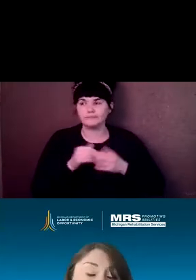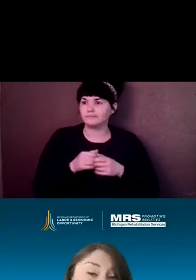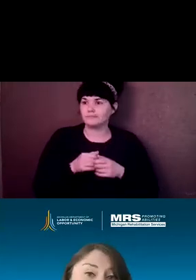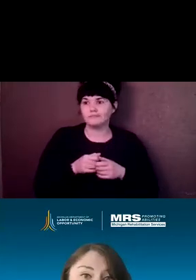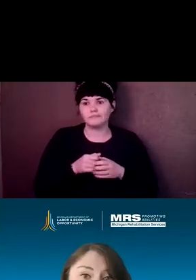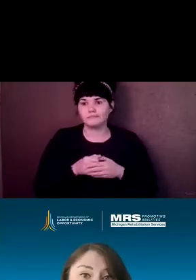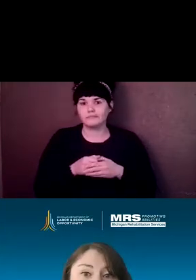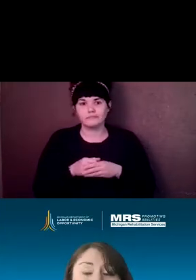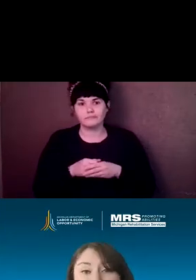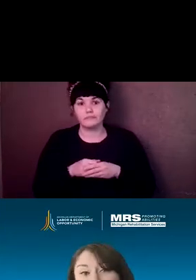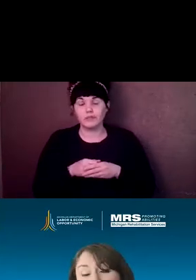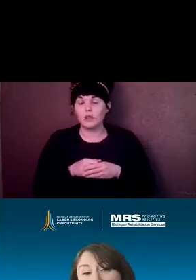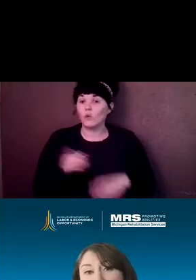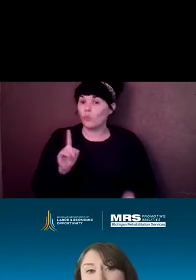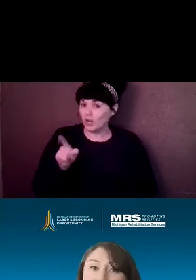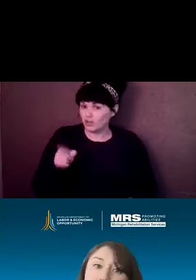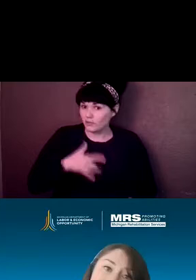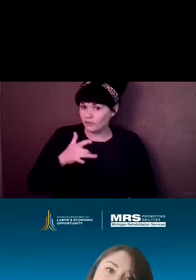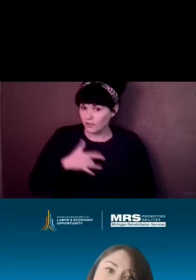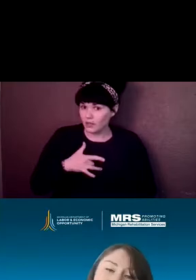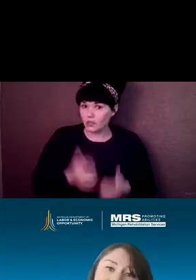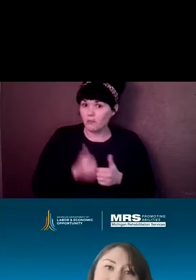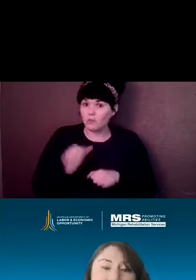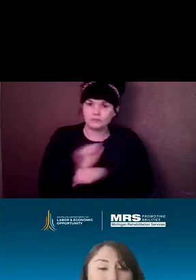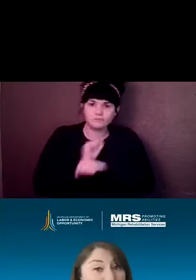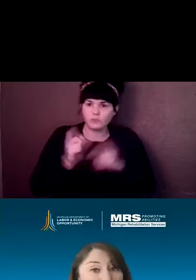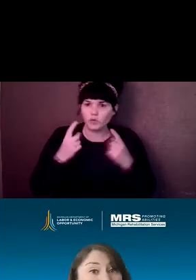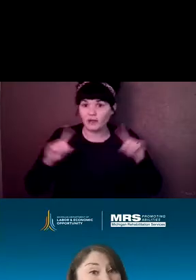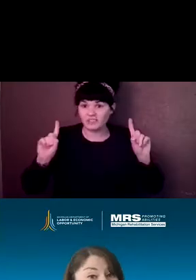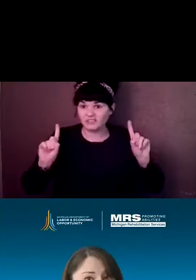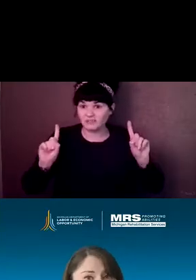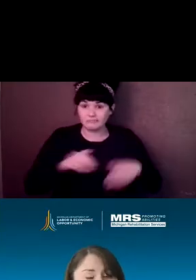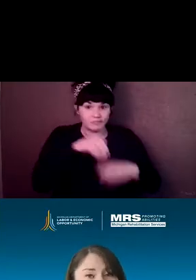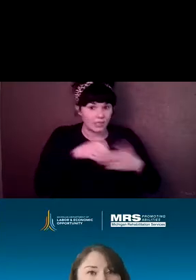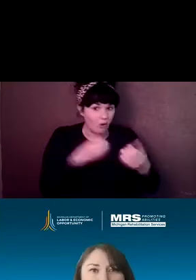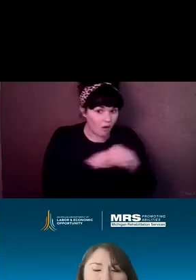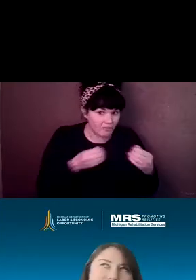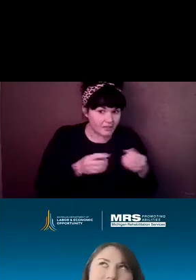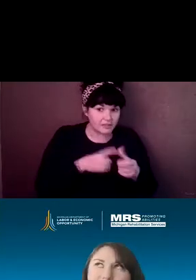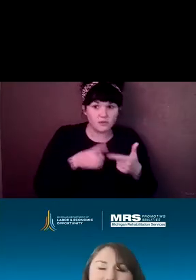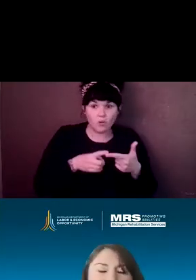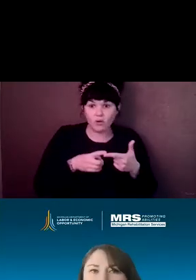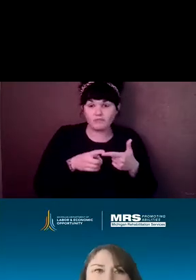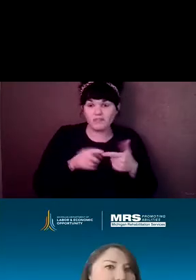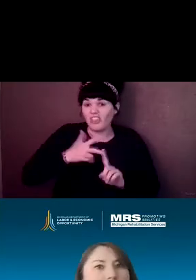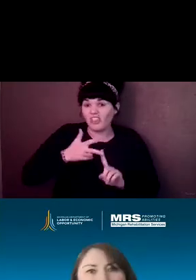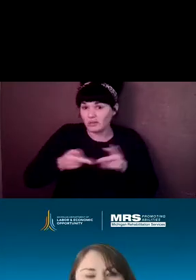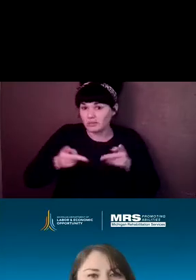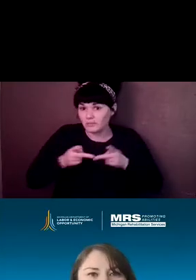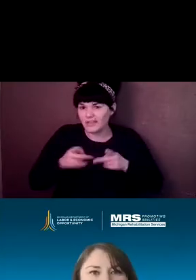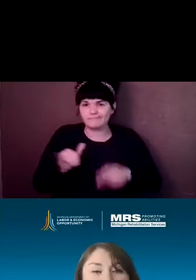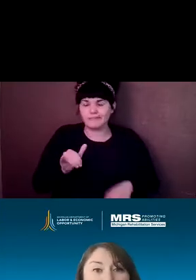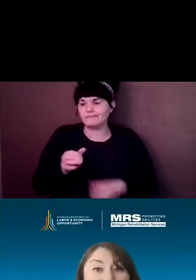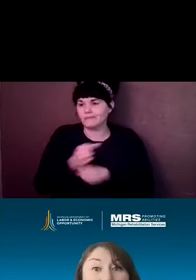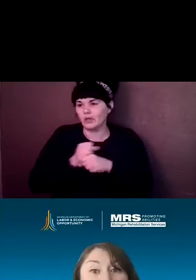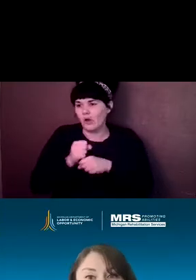most productive? Do you feel the most productive at the office, in a third space, which is identified as a coffee